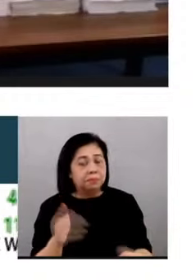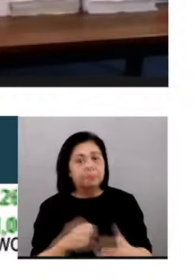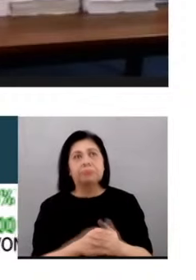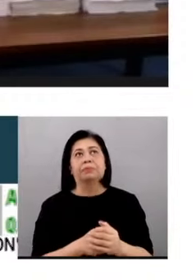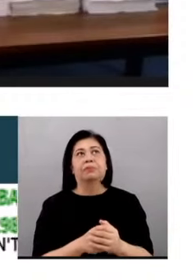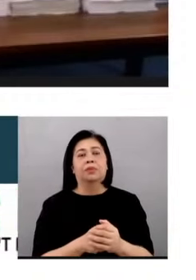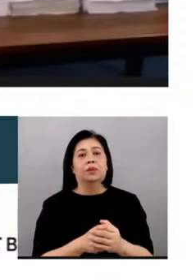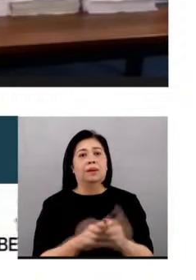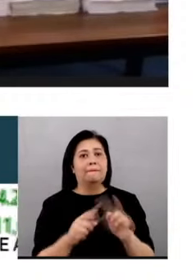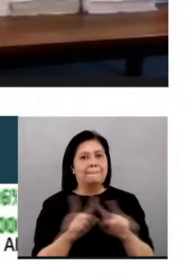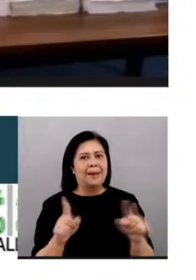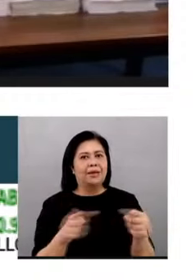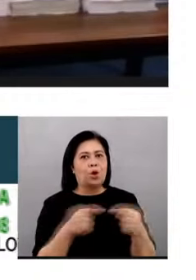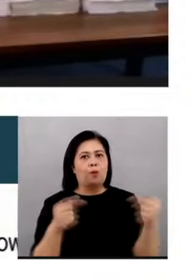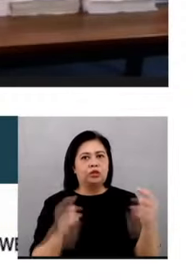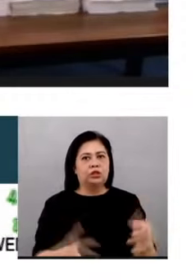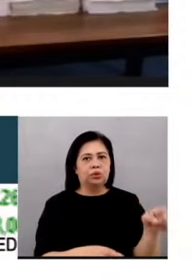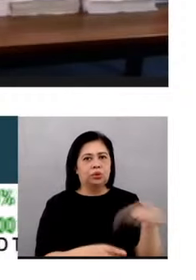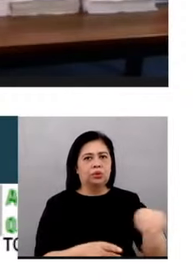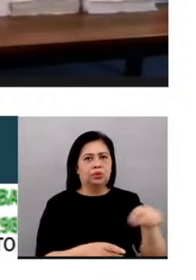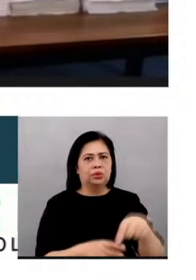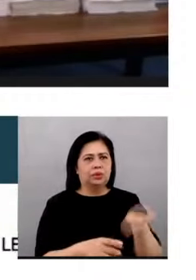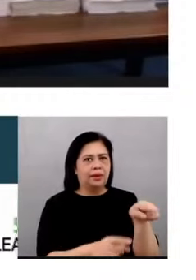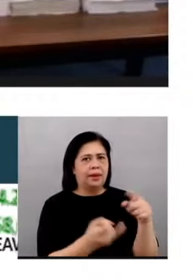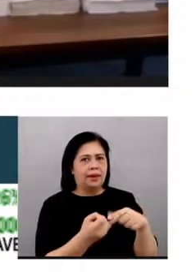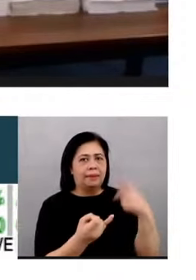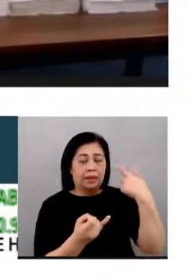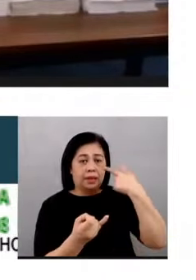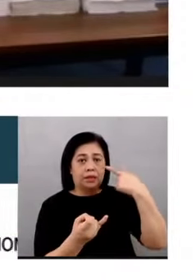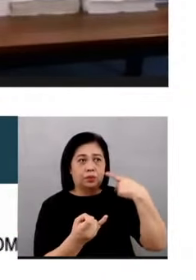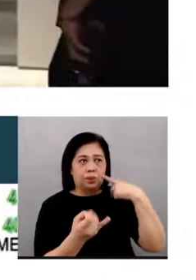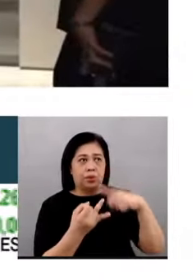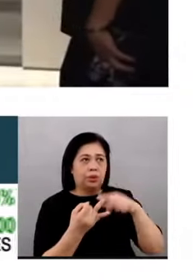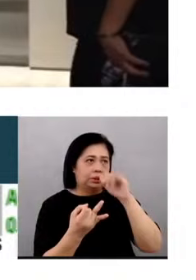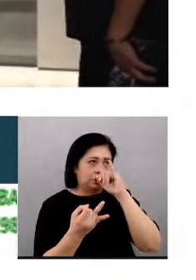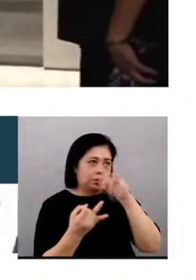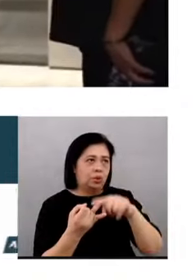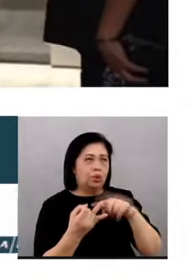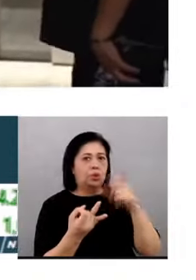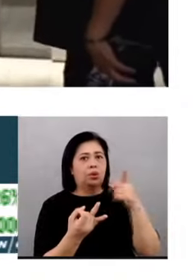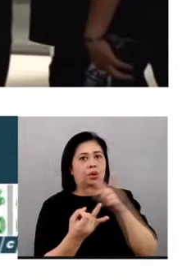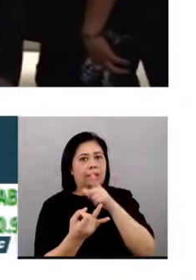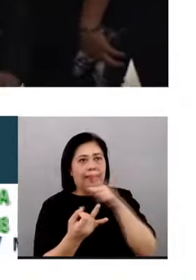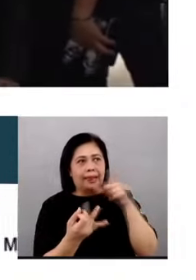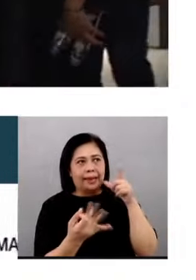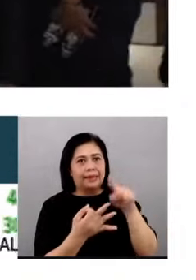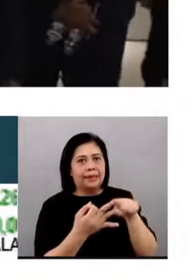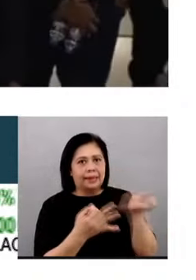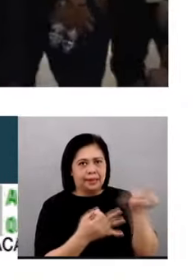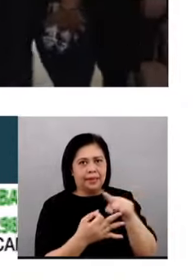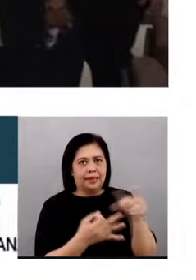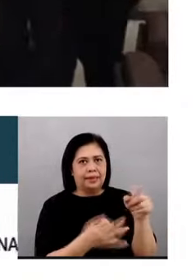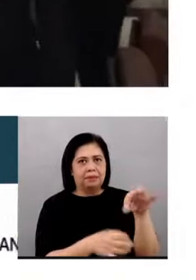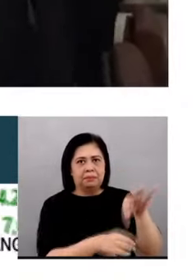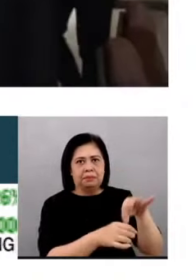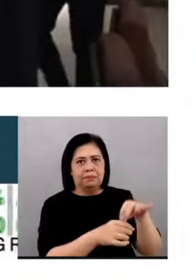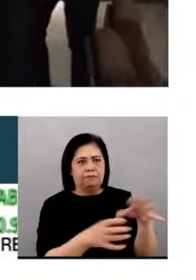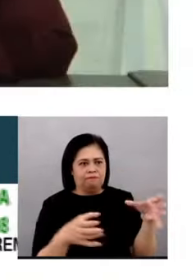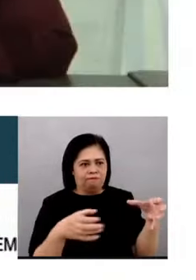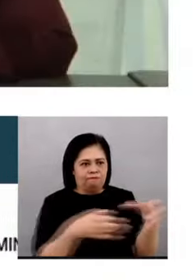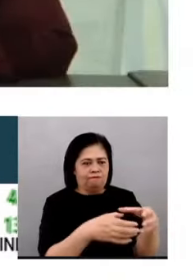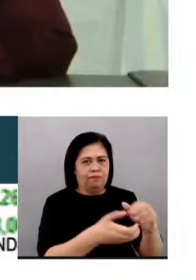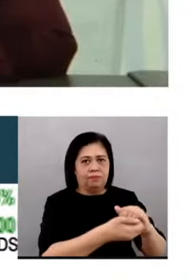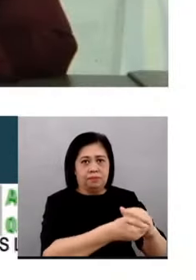But the opposition, you actually have, you can have Grace Poe, Isko Moreno, and VP Lenny's voters come together